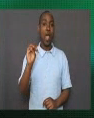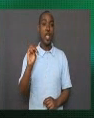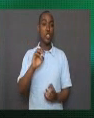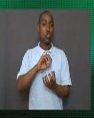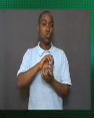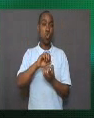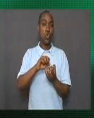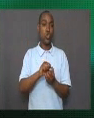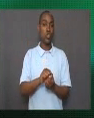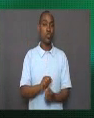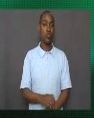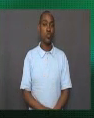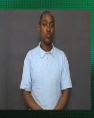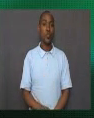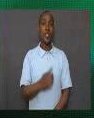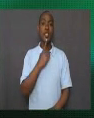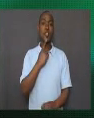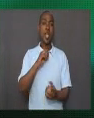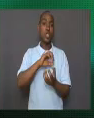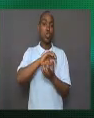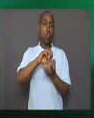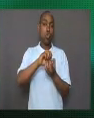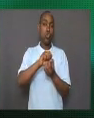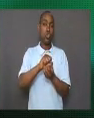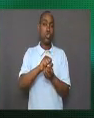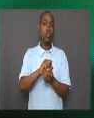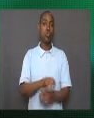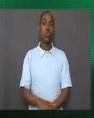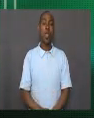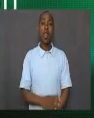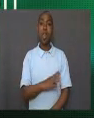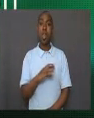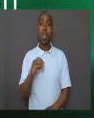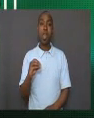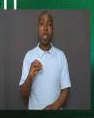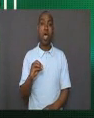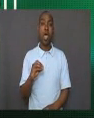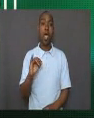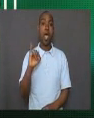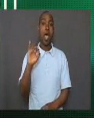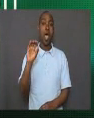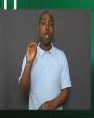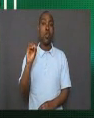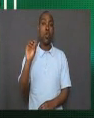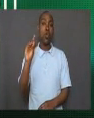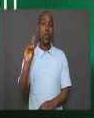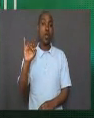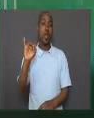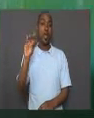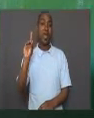solution, a starch solution, and an iodine solution.